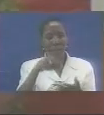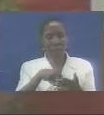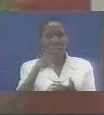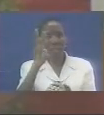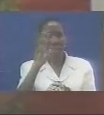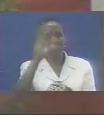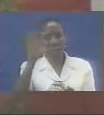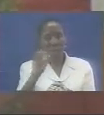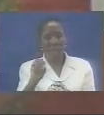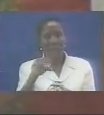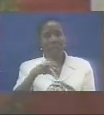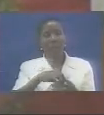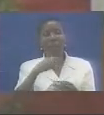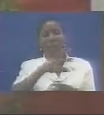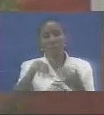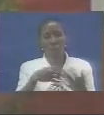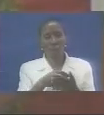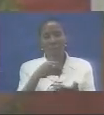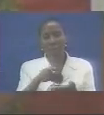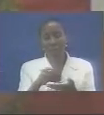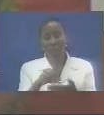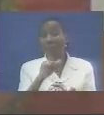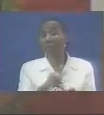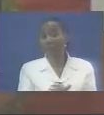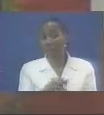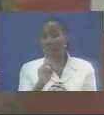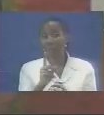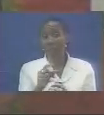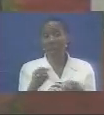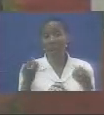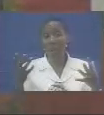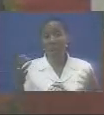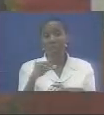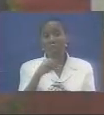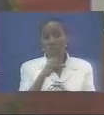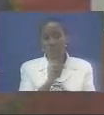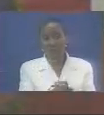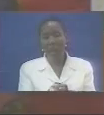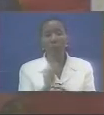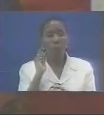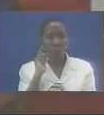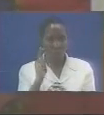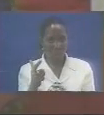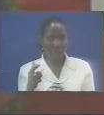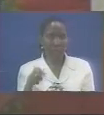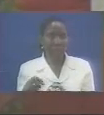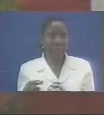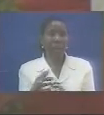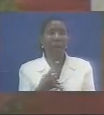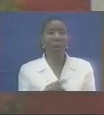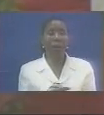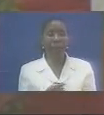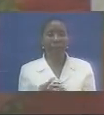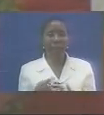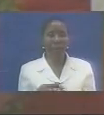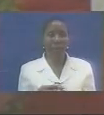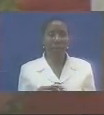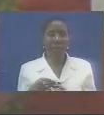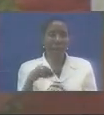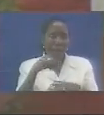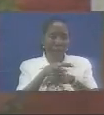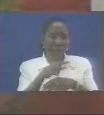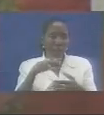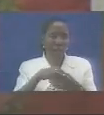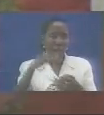That's where a lot of the jobs will have to come. The Ministry of Finance and